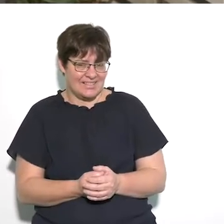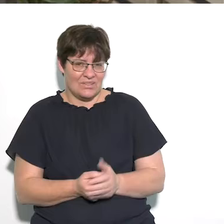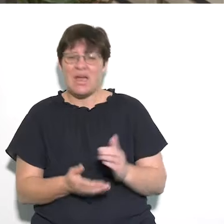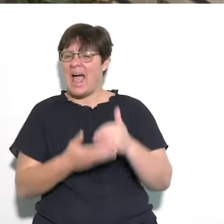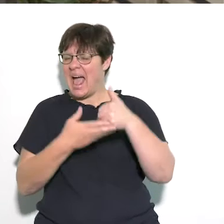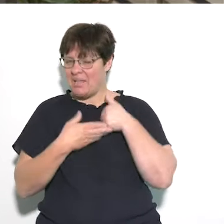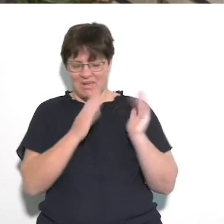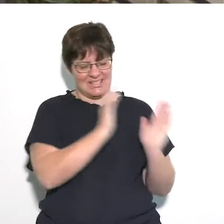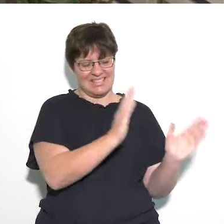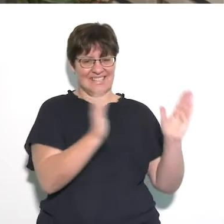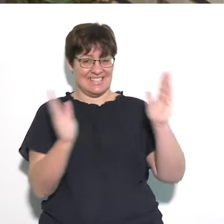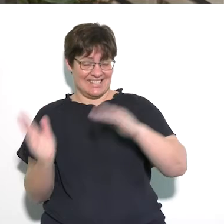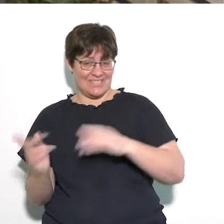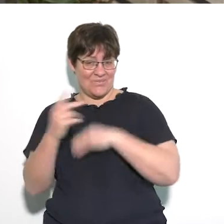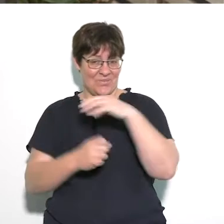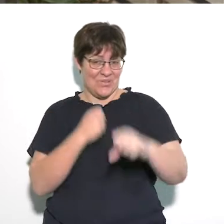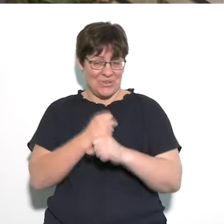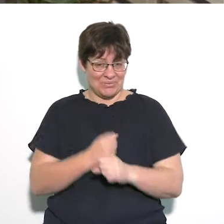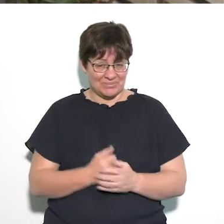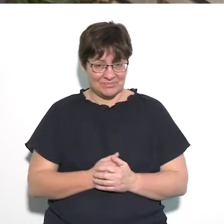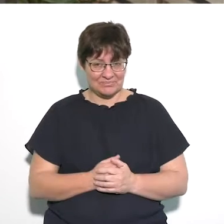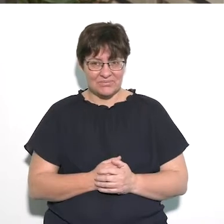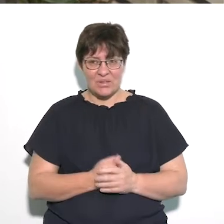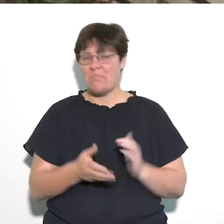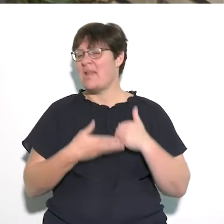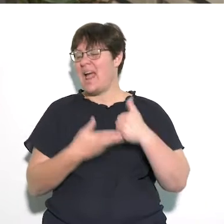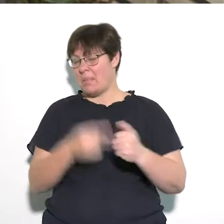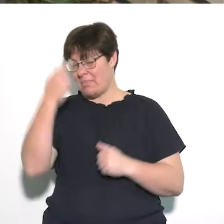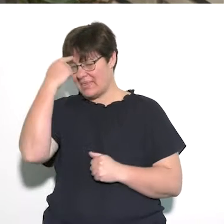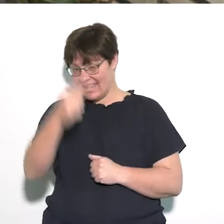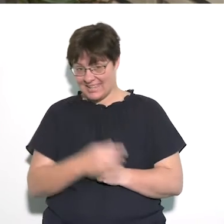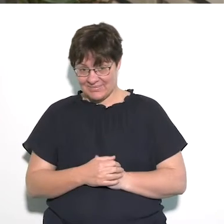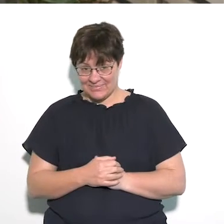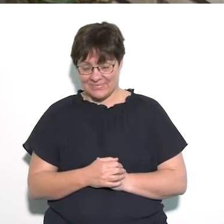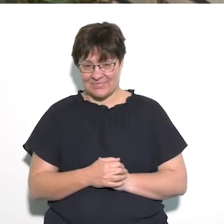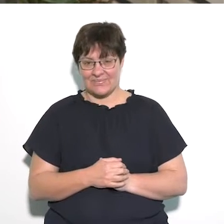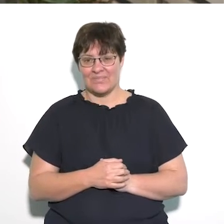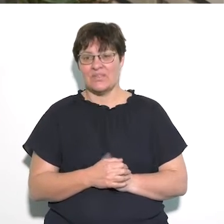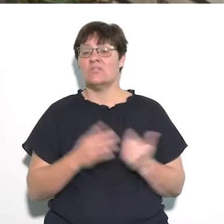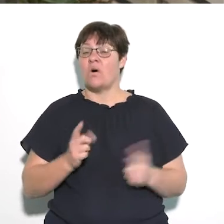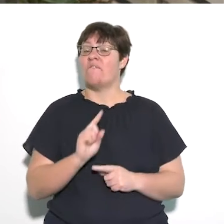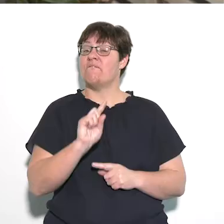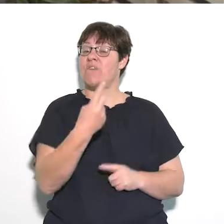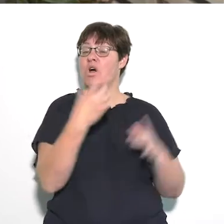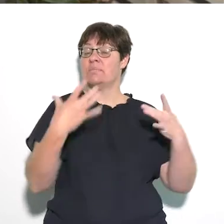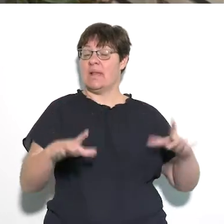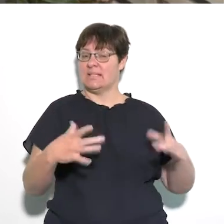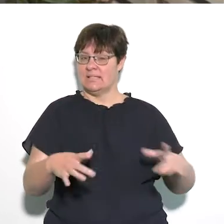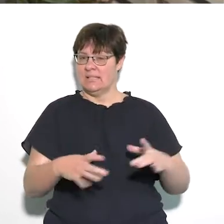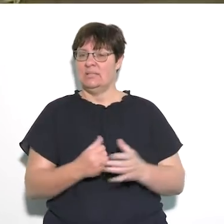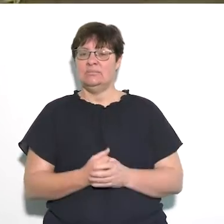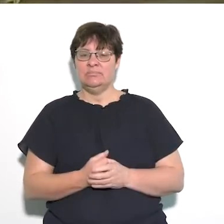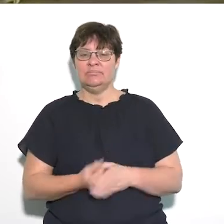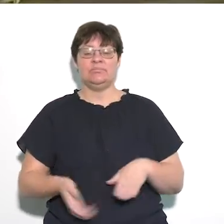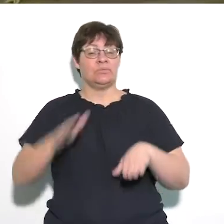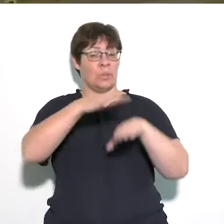about the 4 seasons. Okay, and I'll help you think of some things in a moment. So on your first plate, this is going to